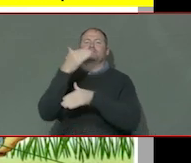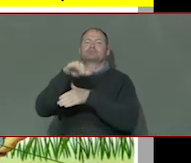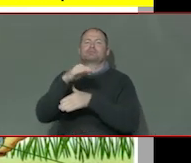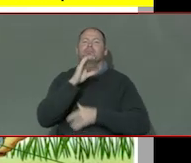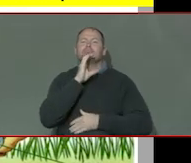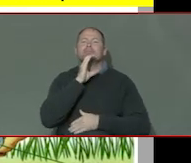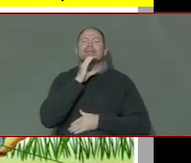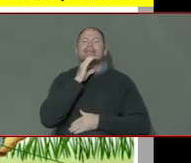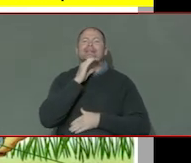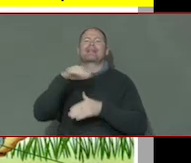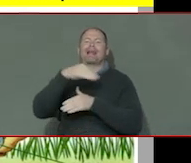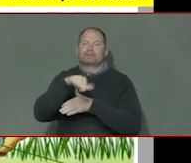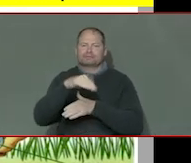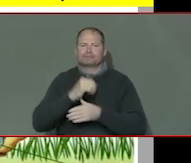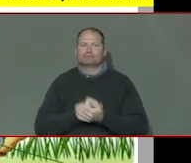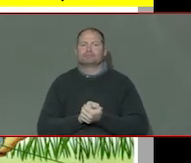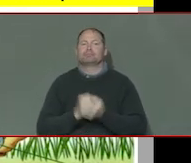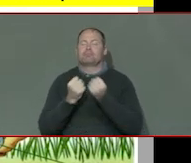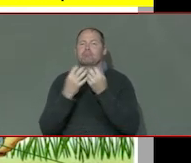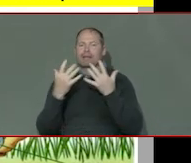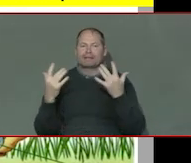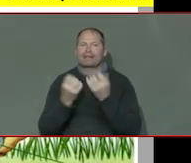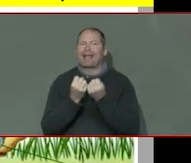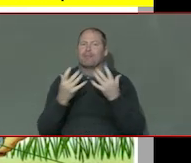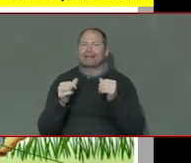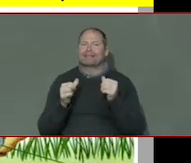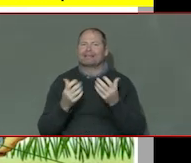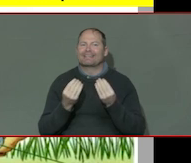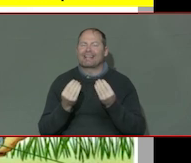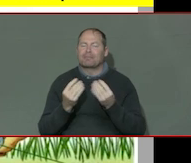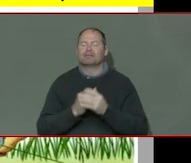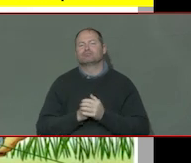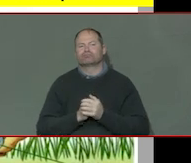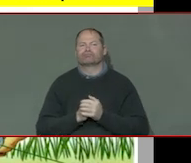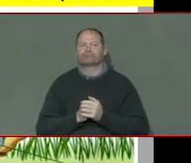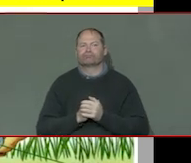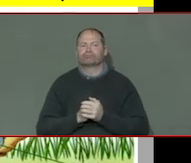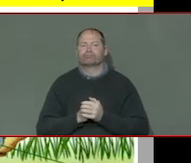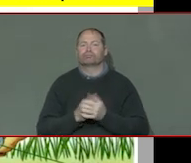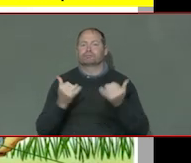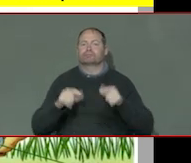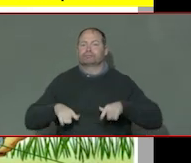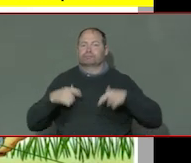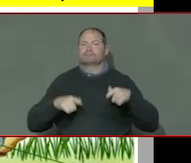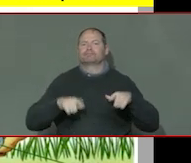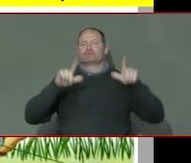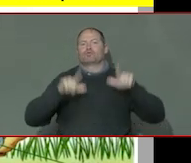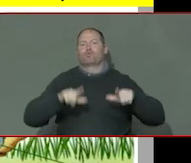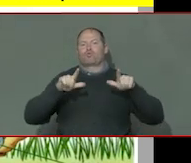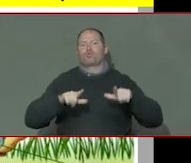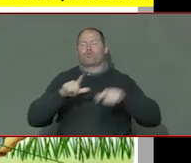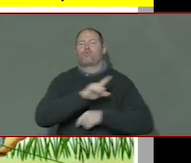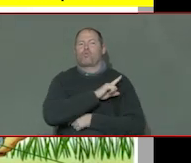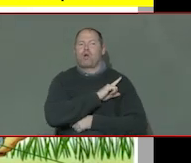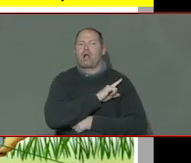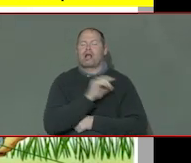outside, many gametes, make sure of the amount. There's less chance of survival, because